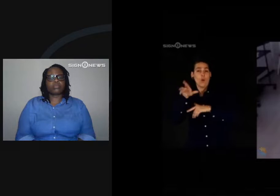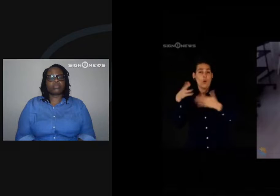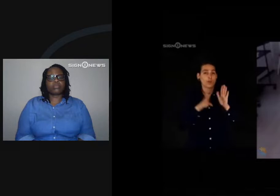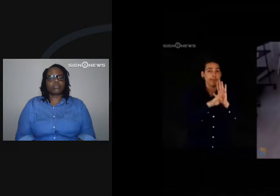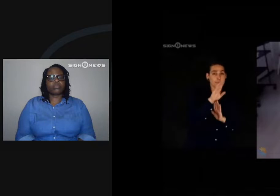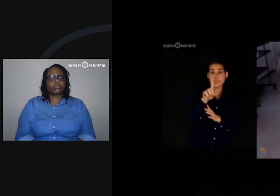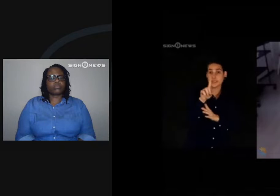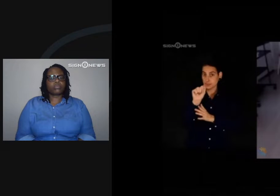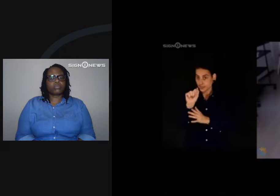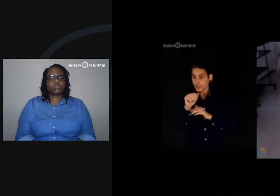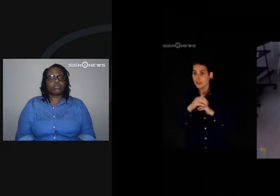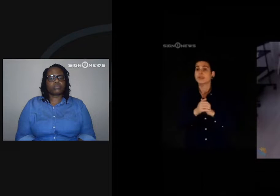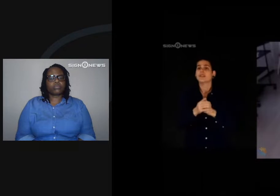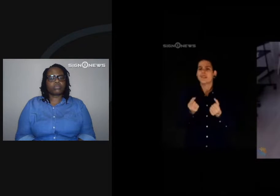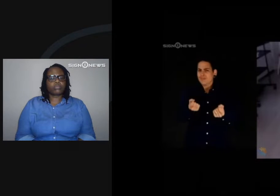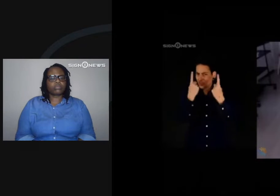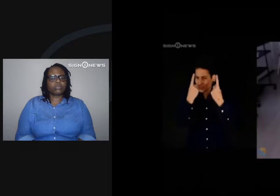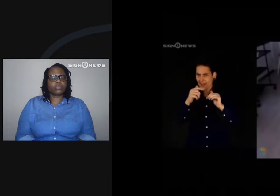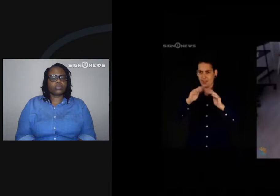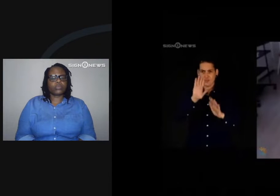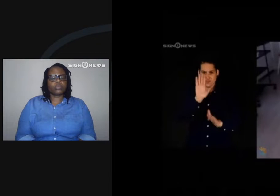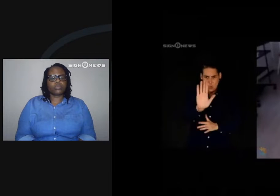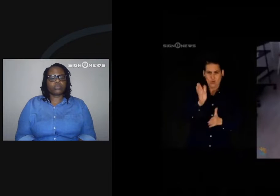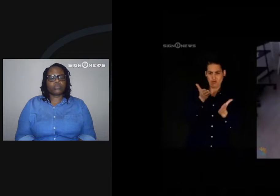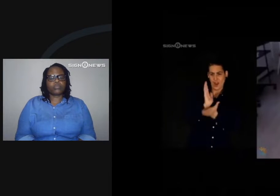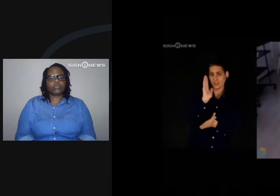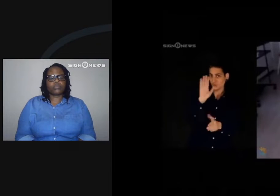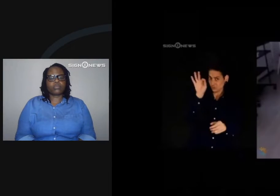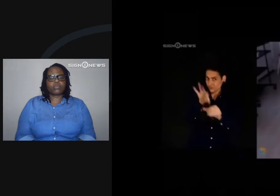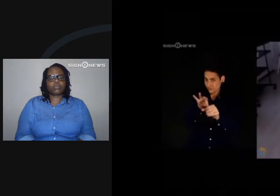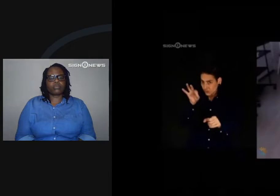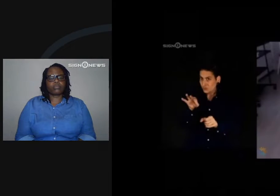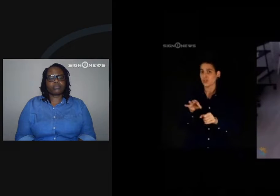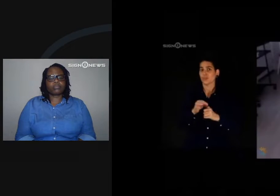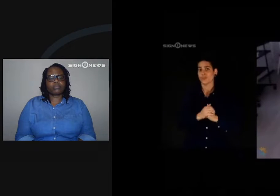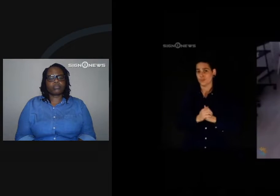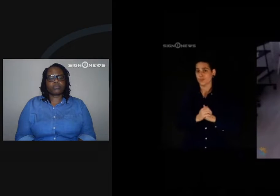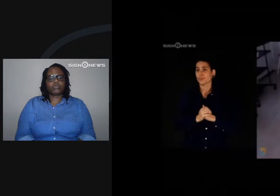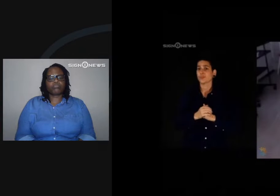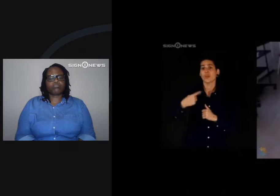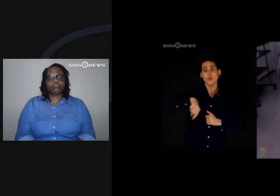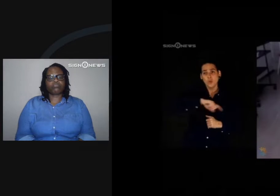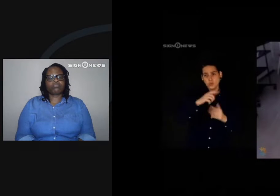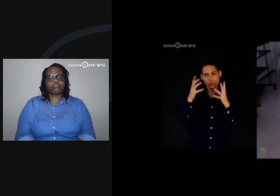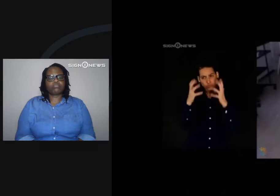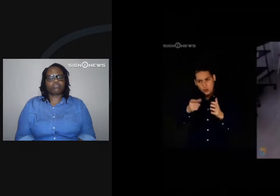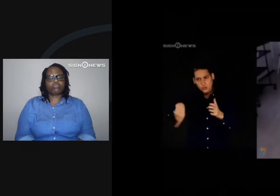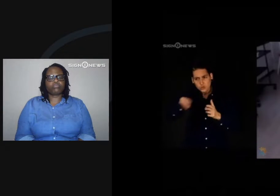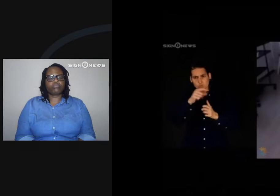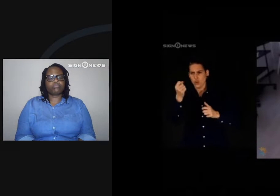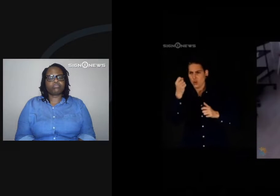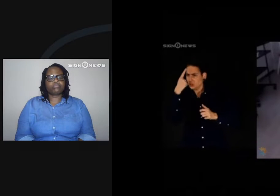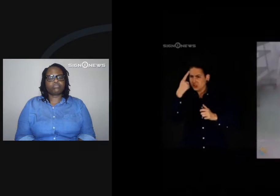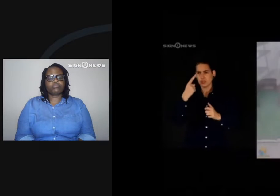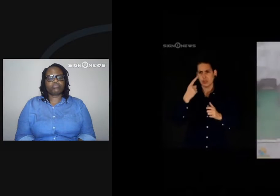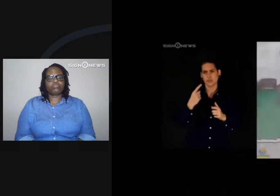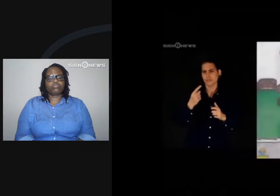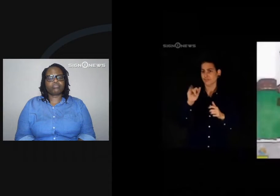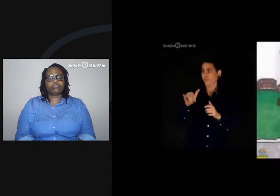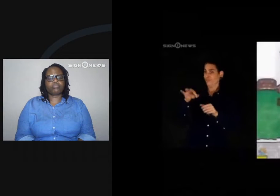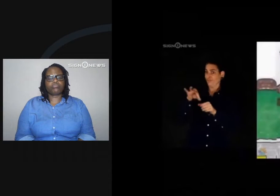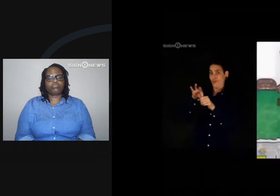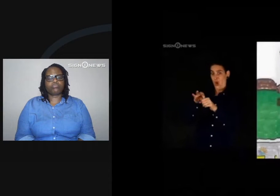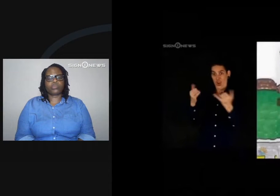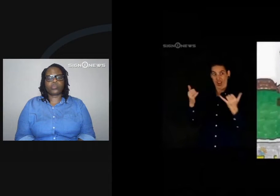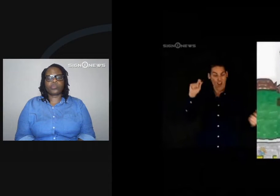developmental disabilities understand that it is your right to vote, and we want you to understand that voting has changed.